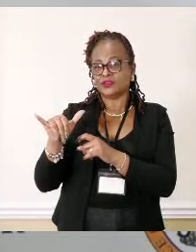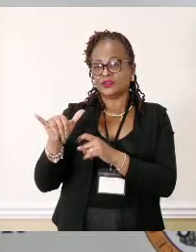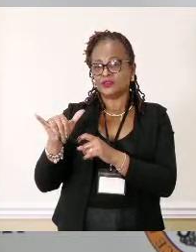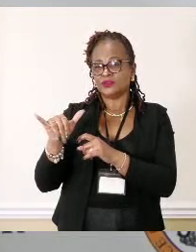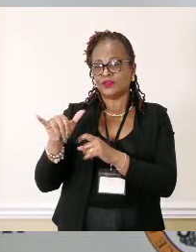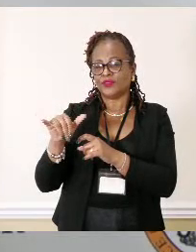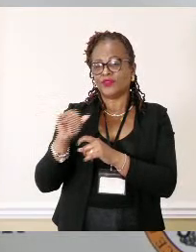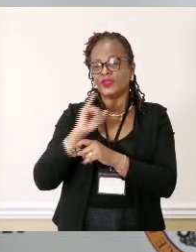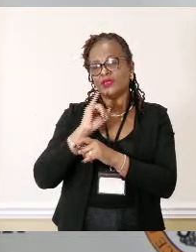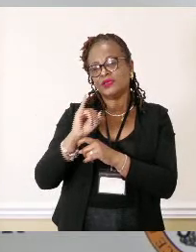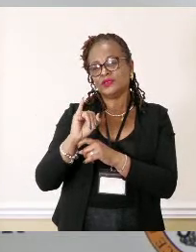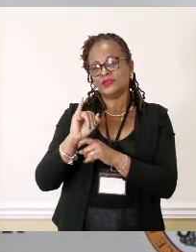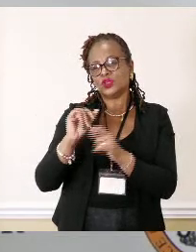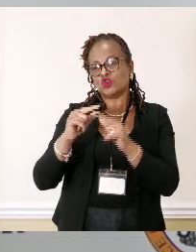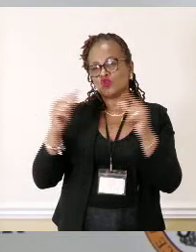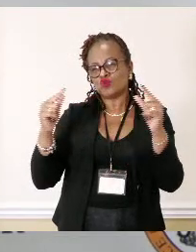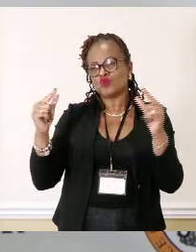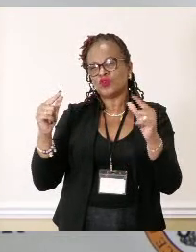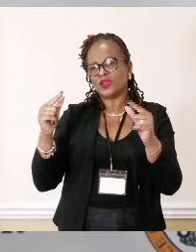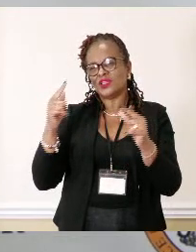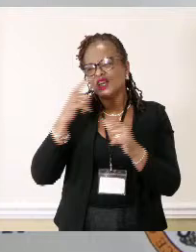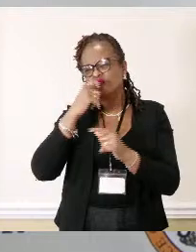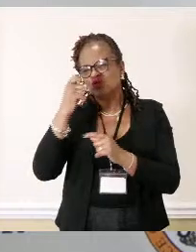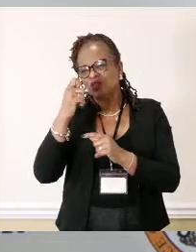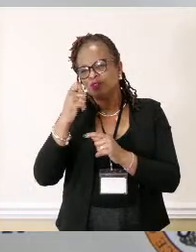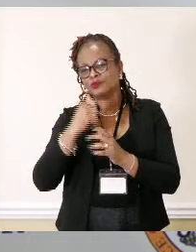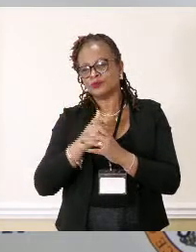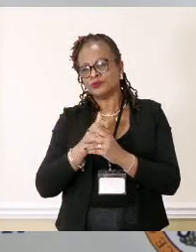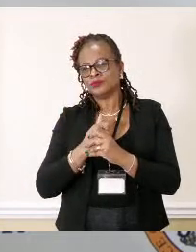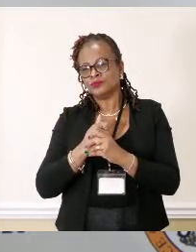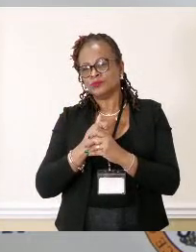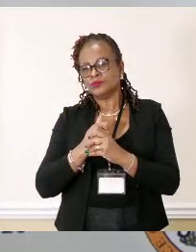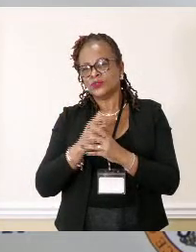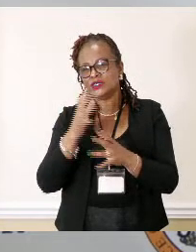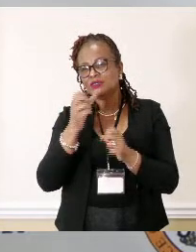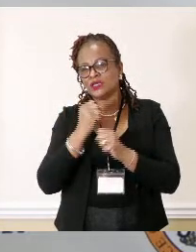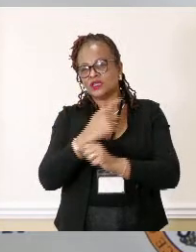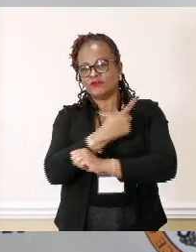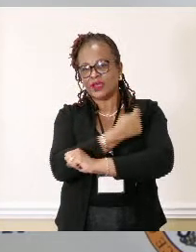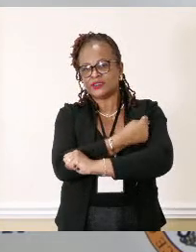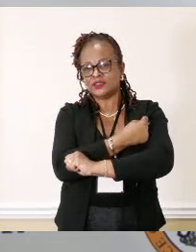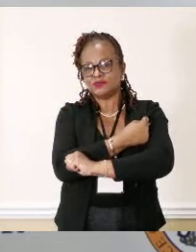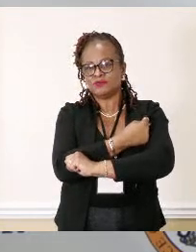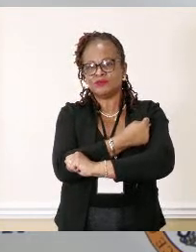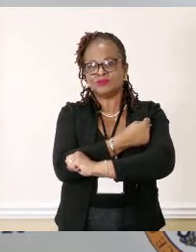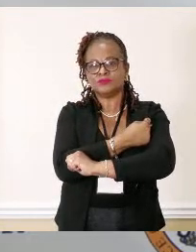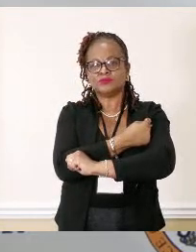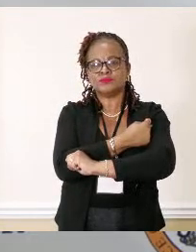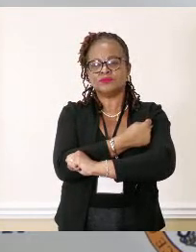a great interest in taking the vaccine.